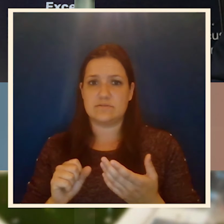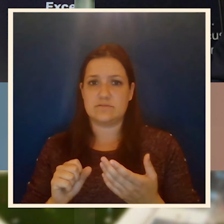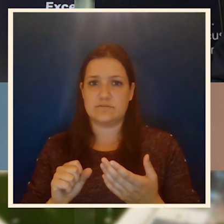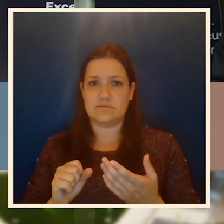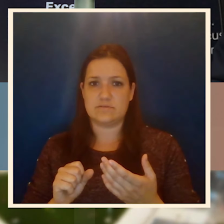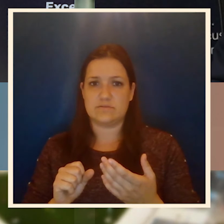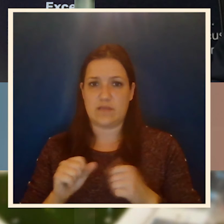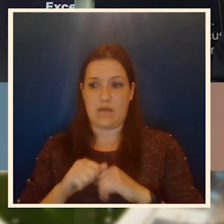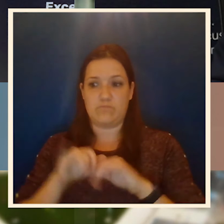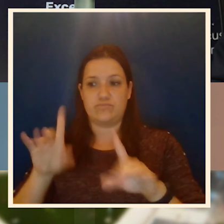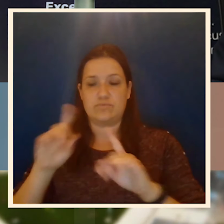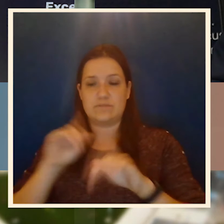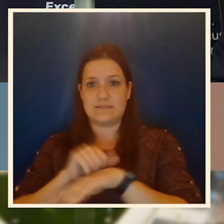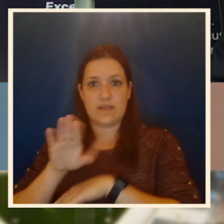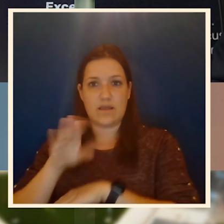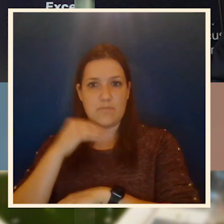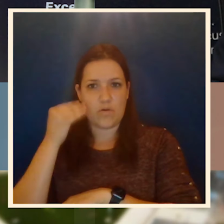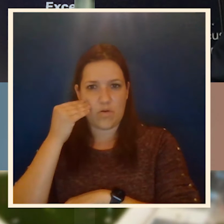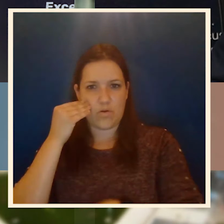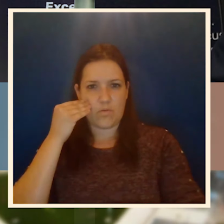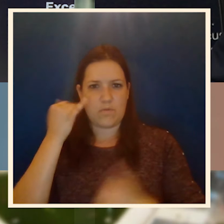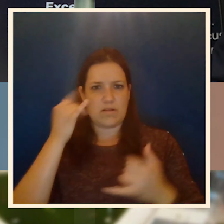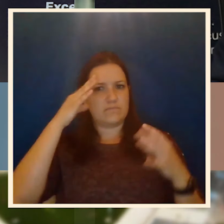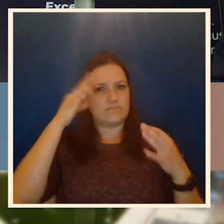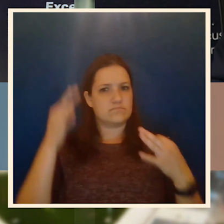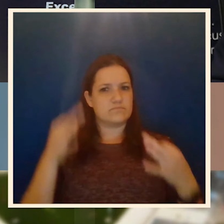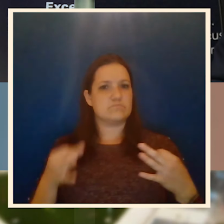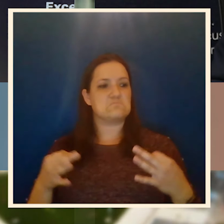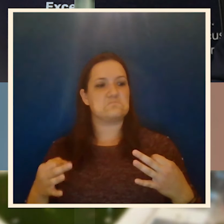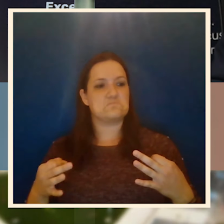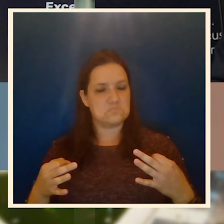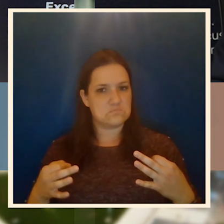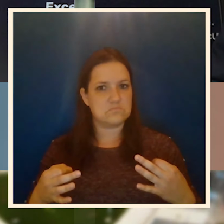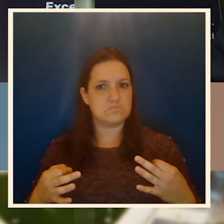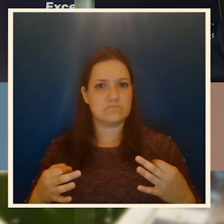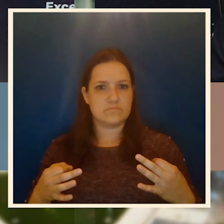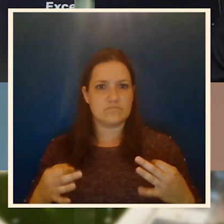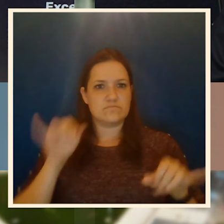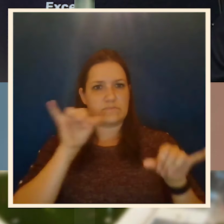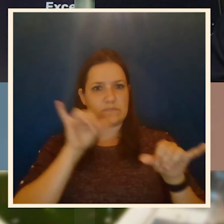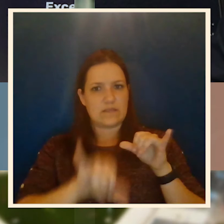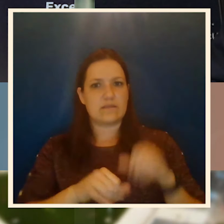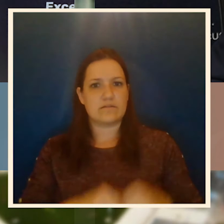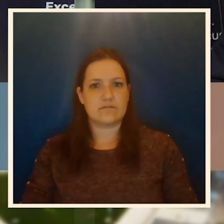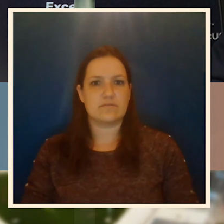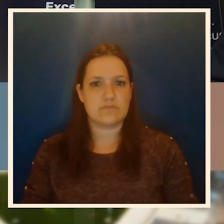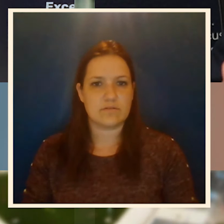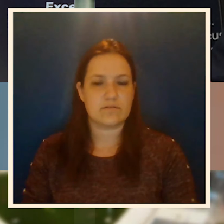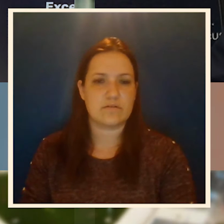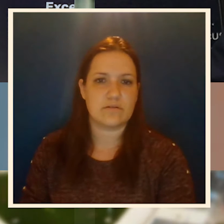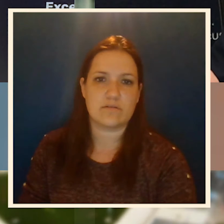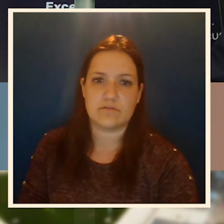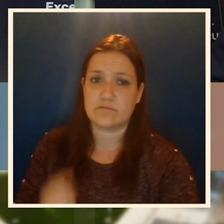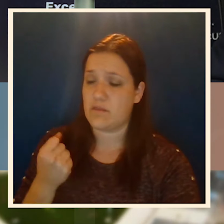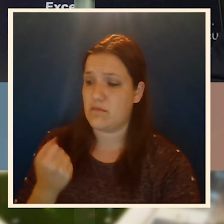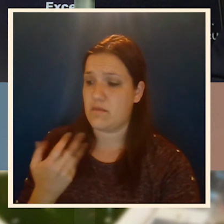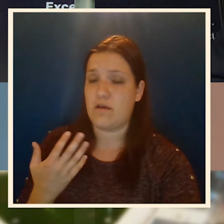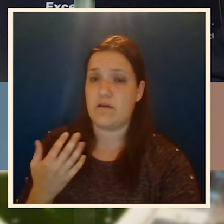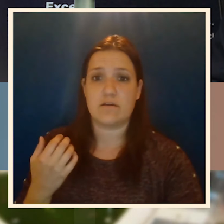did deploy their workers home are deciding, you know, to make it permanent. And there's lots